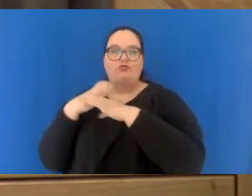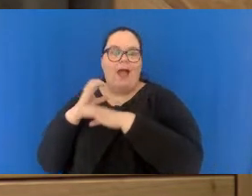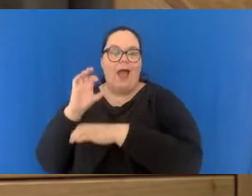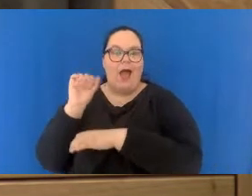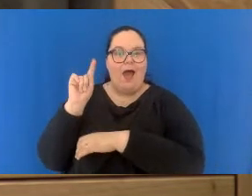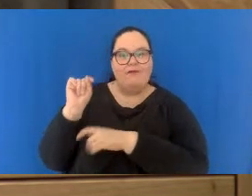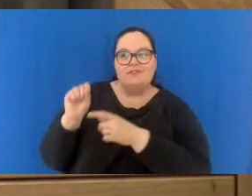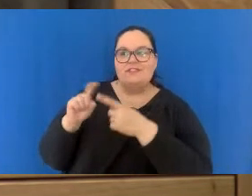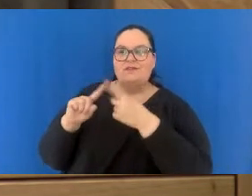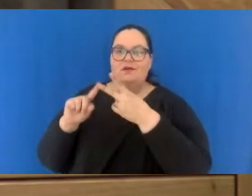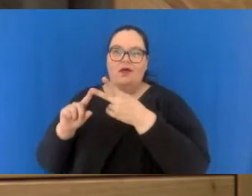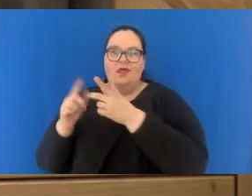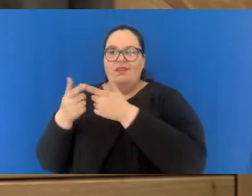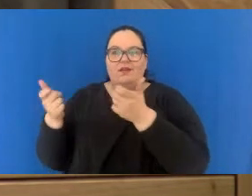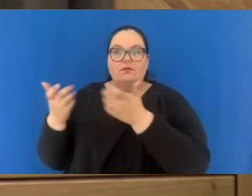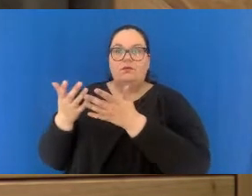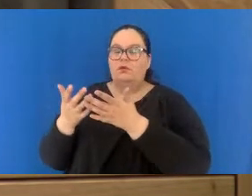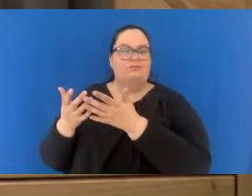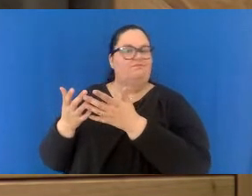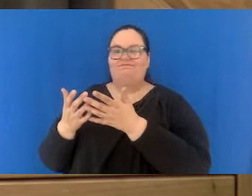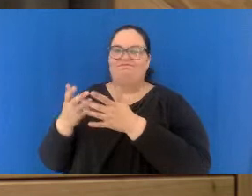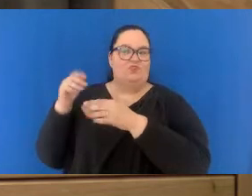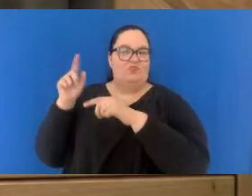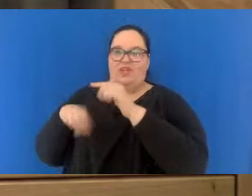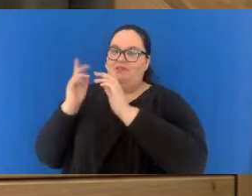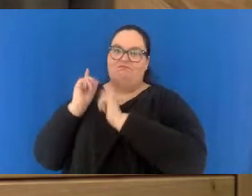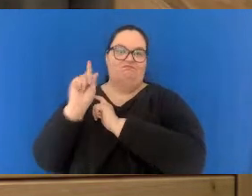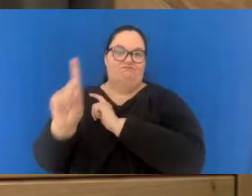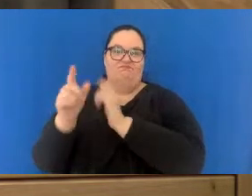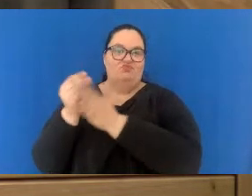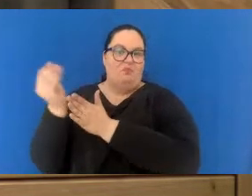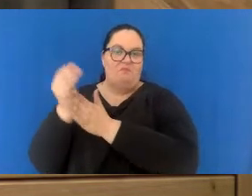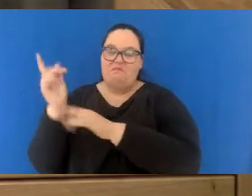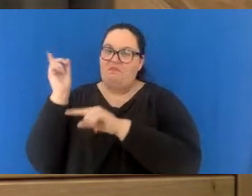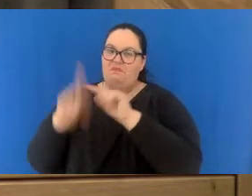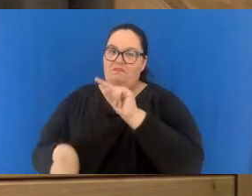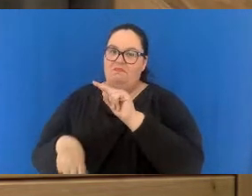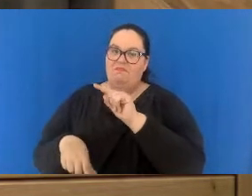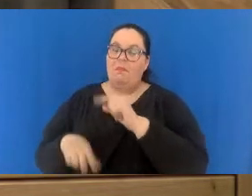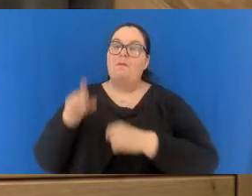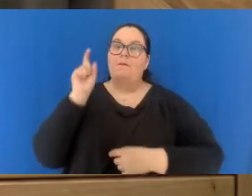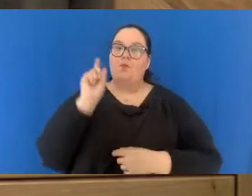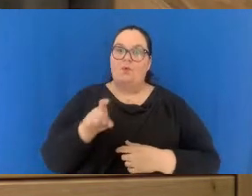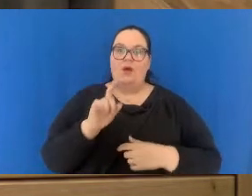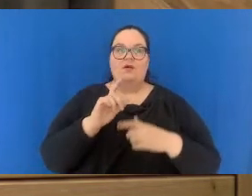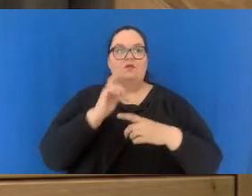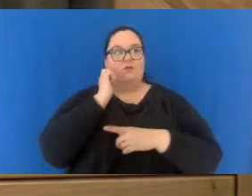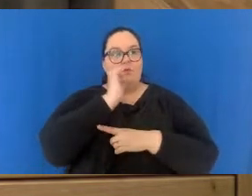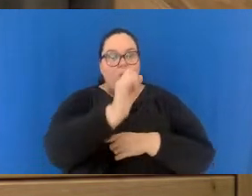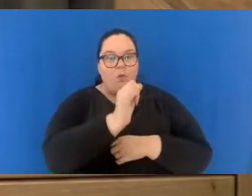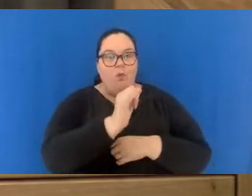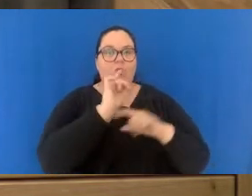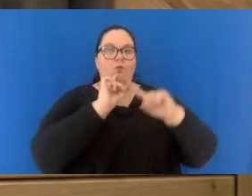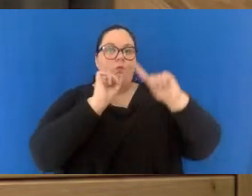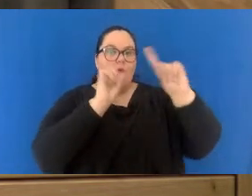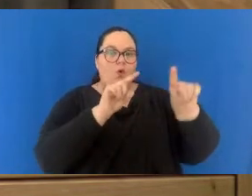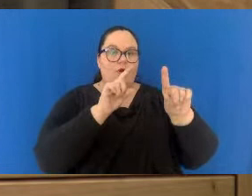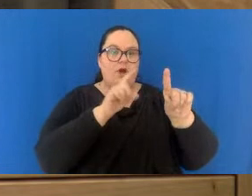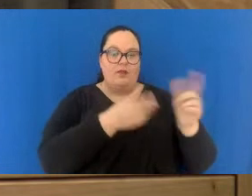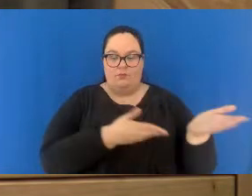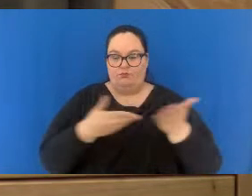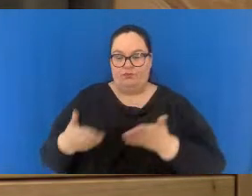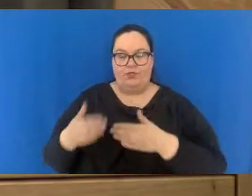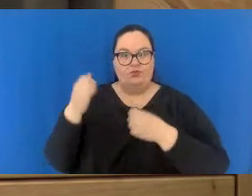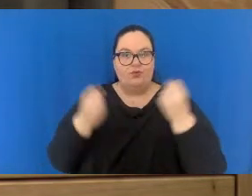Non-essential goods may only be sold online or by phone for contactless delivery. A full list of businesses